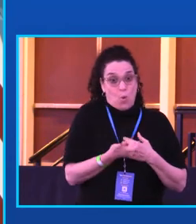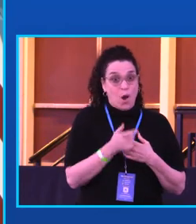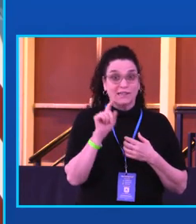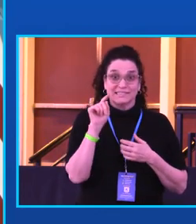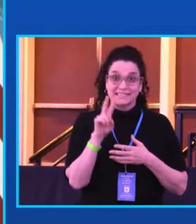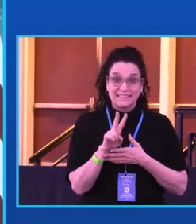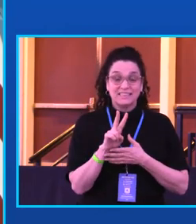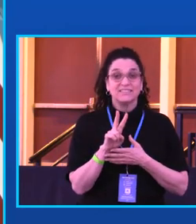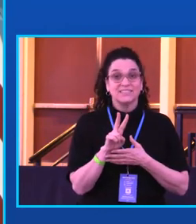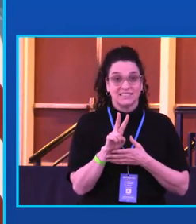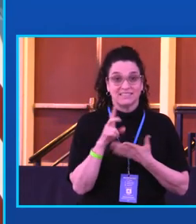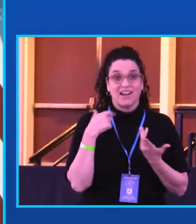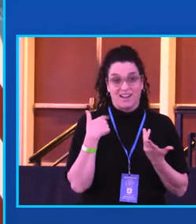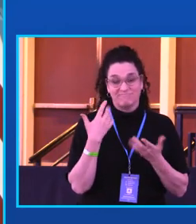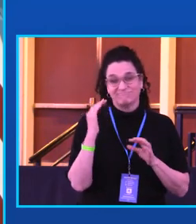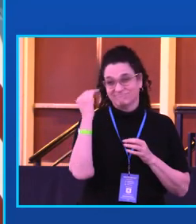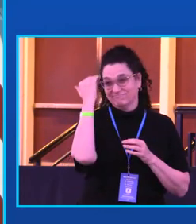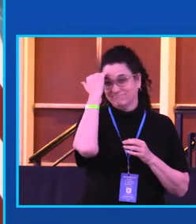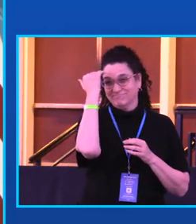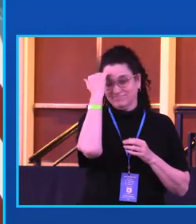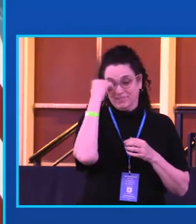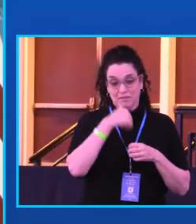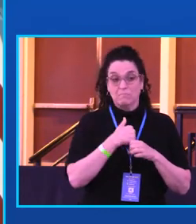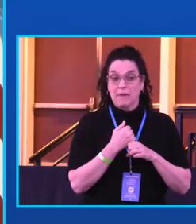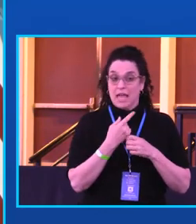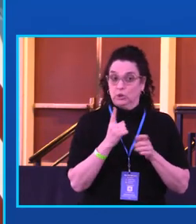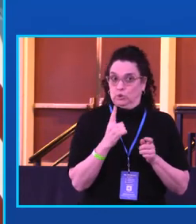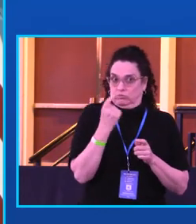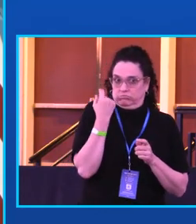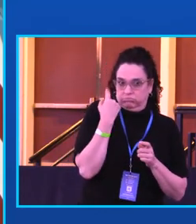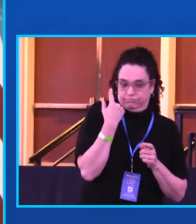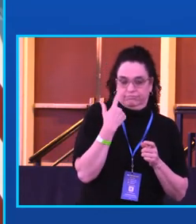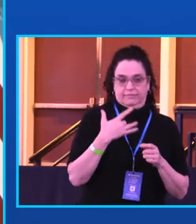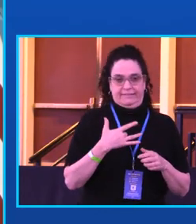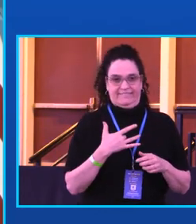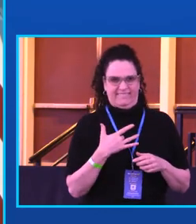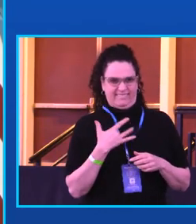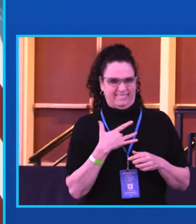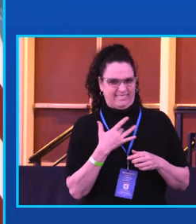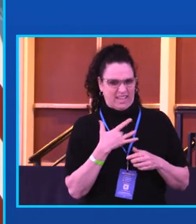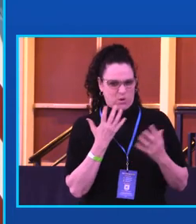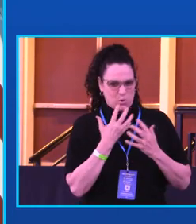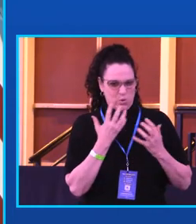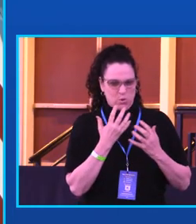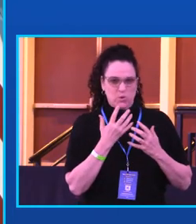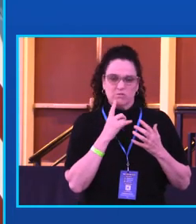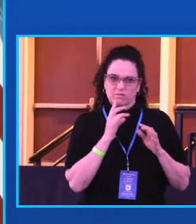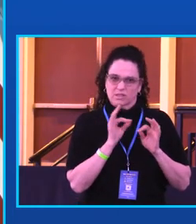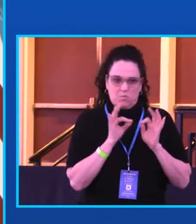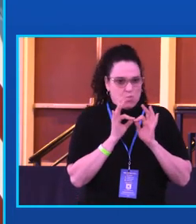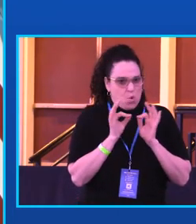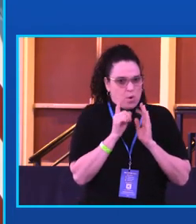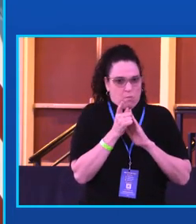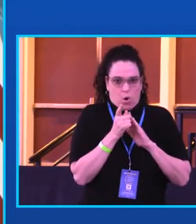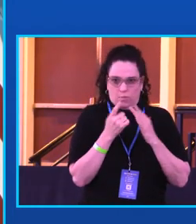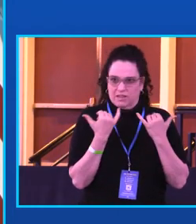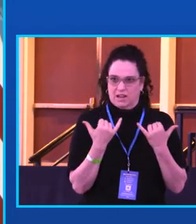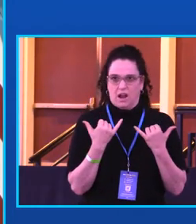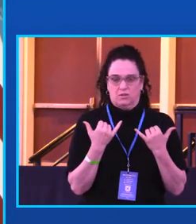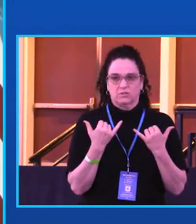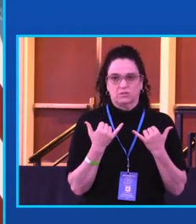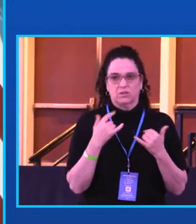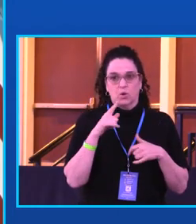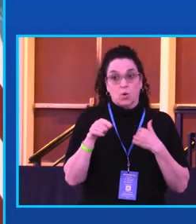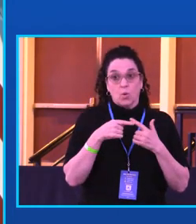television, I know makes you understand and feel the importance of this moment on many levels. When